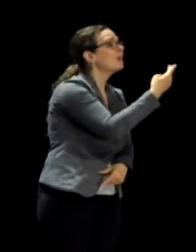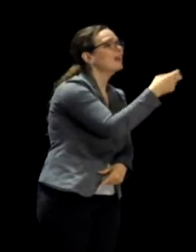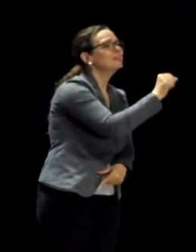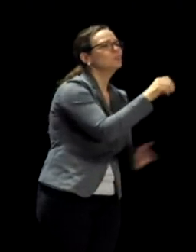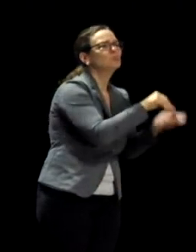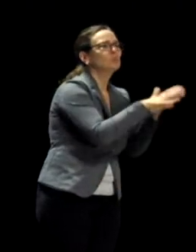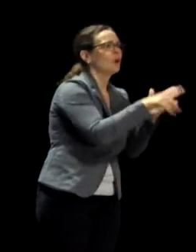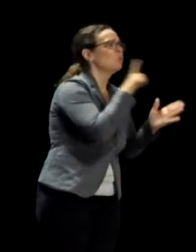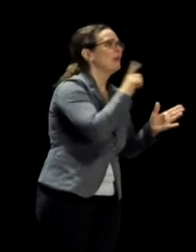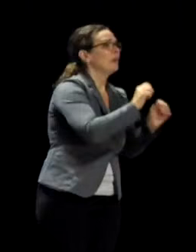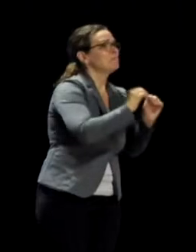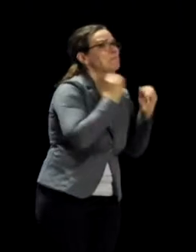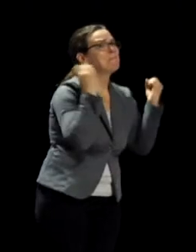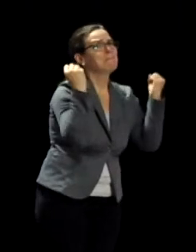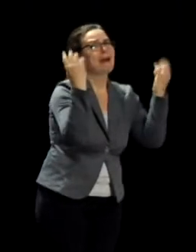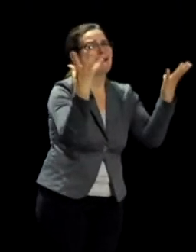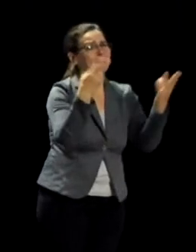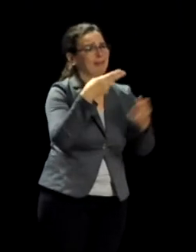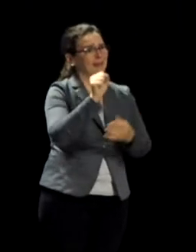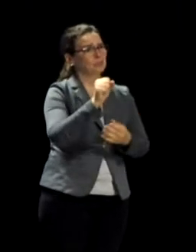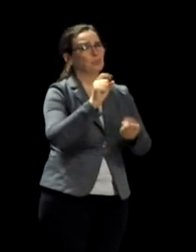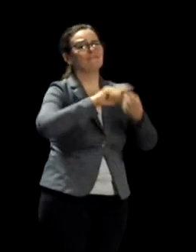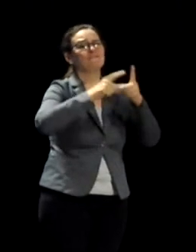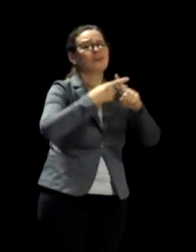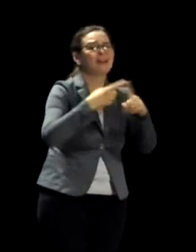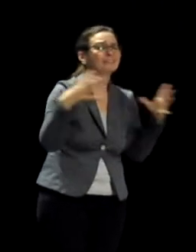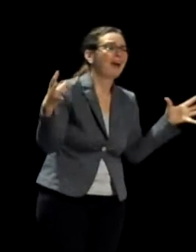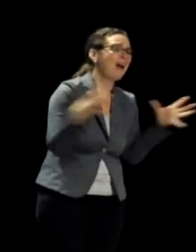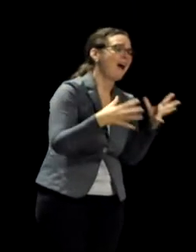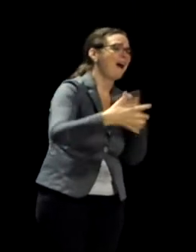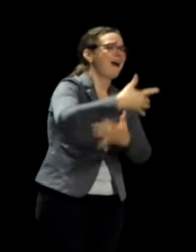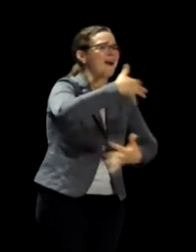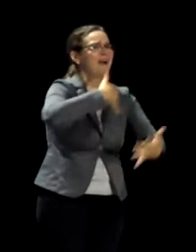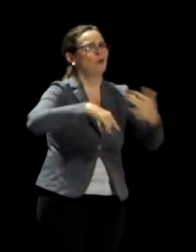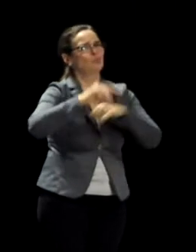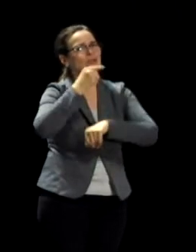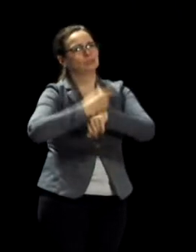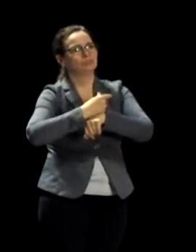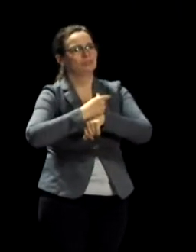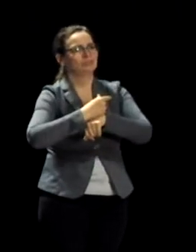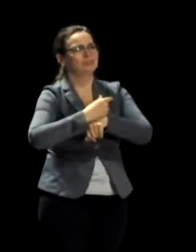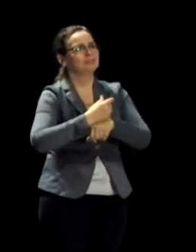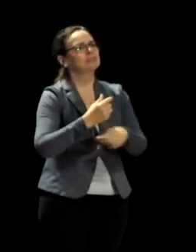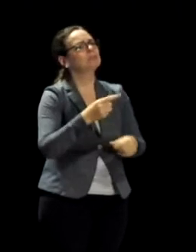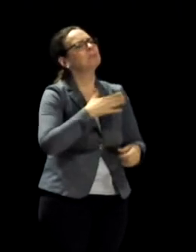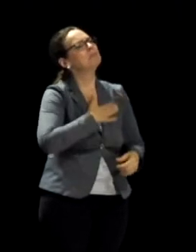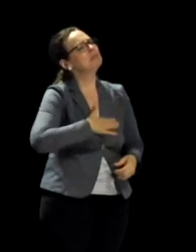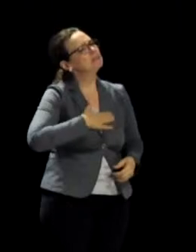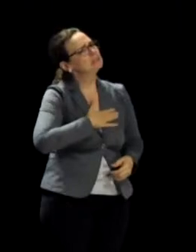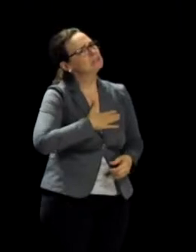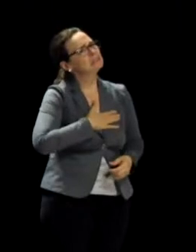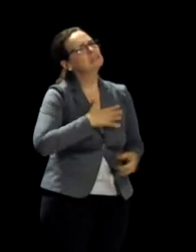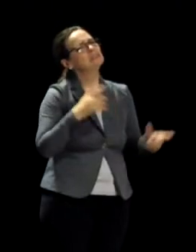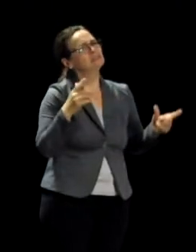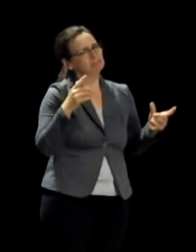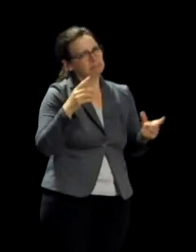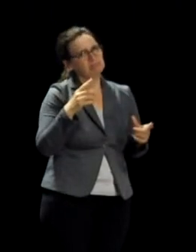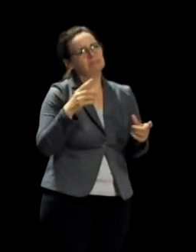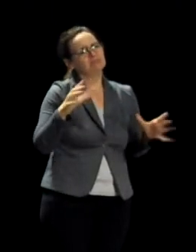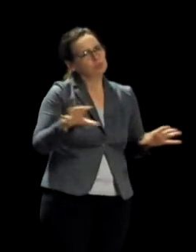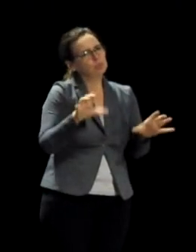from multiple schools. They're all friends. Let's get in front of this so our kids can get off to college